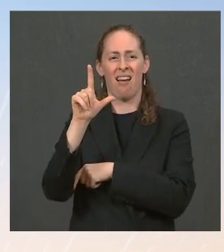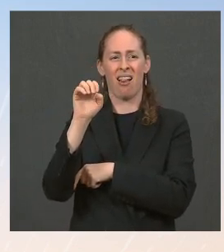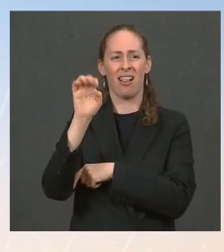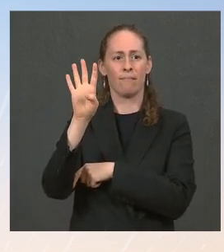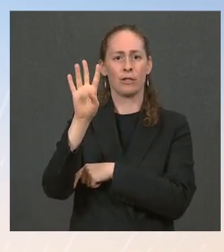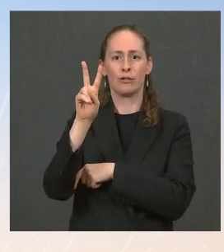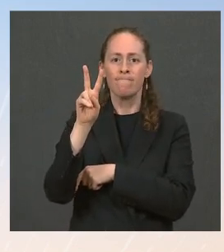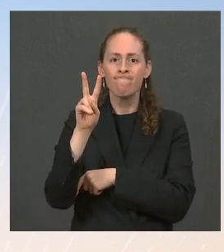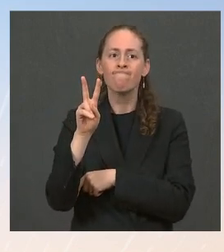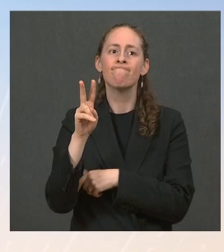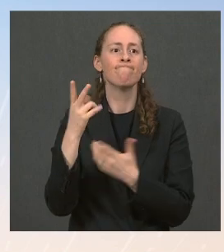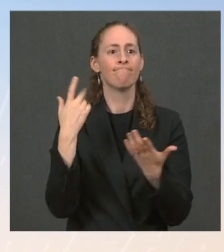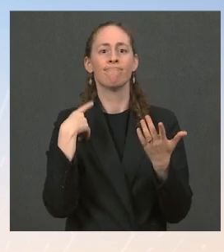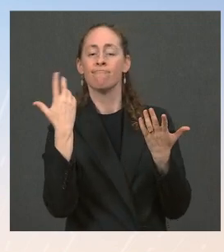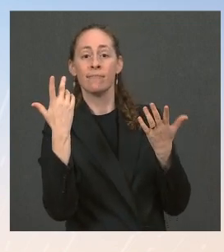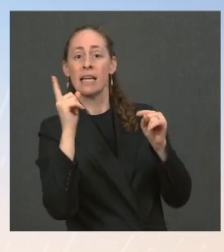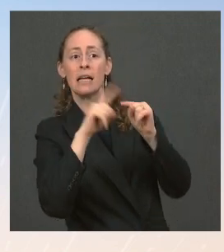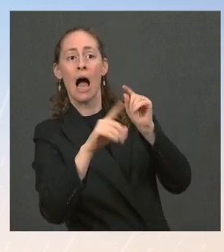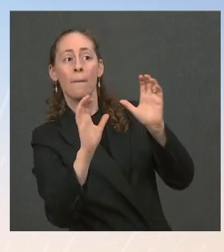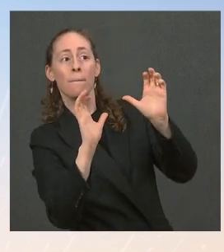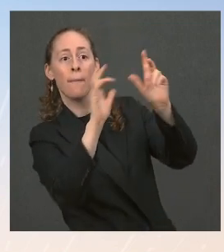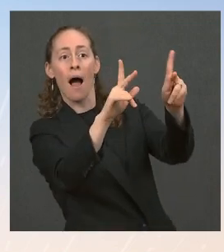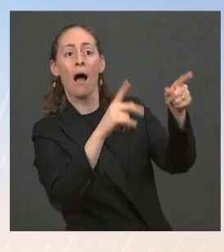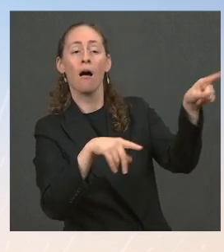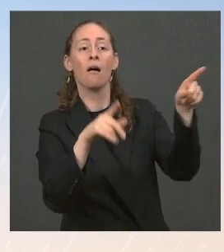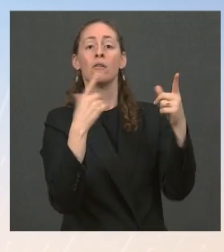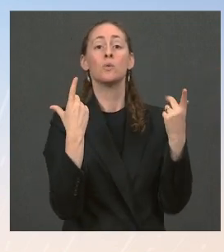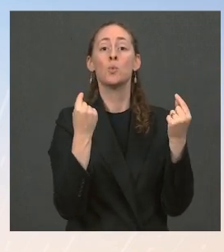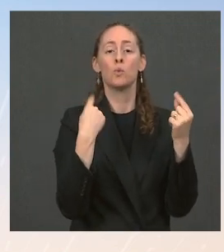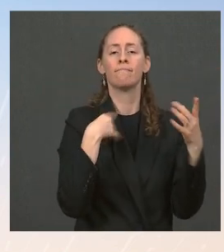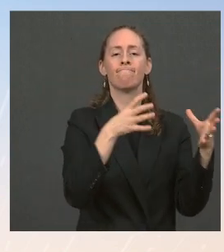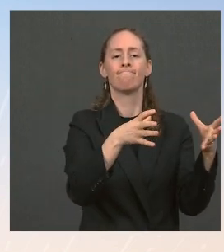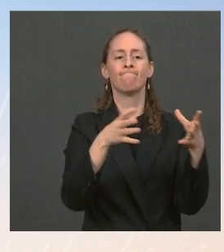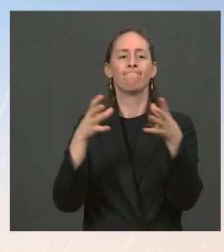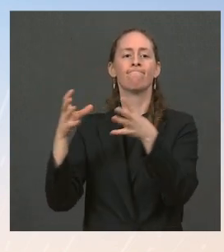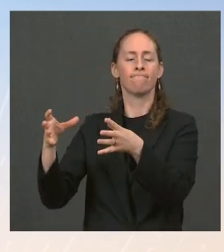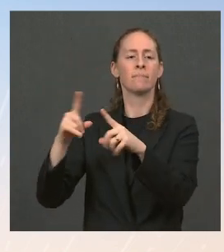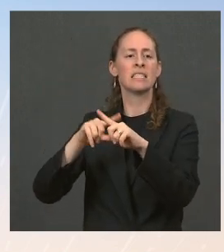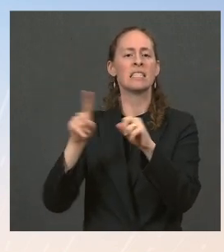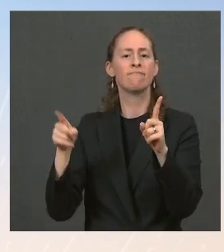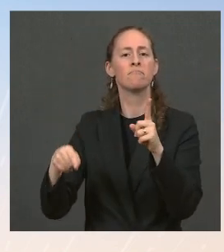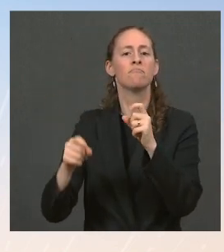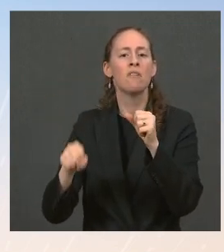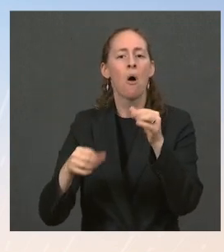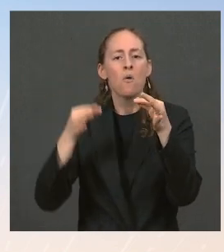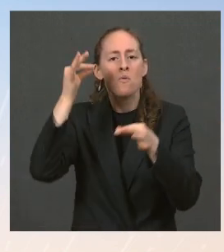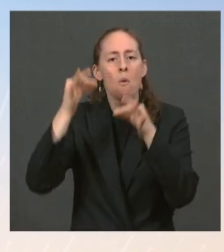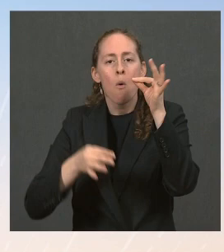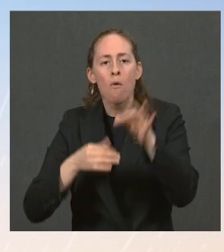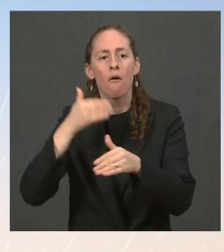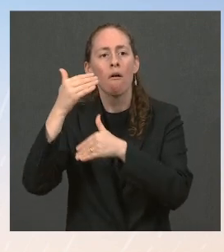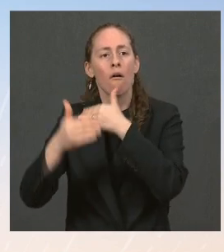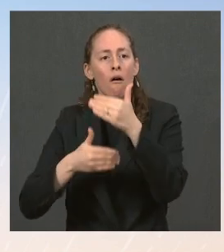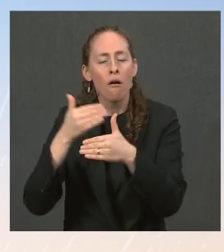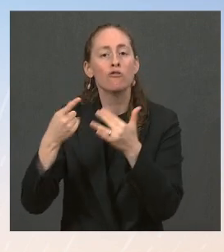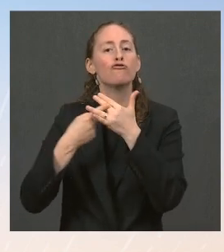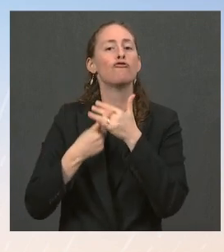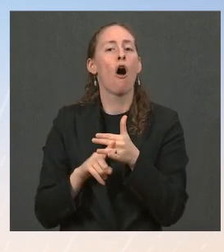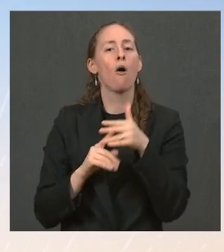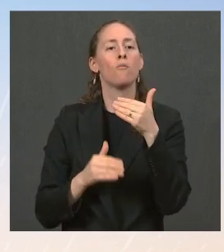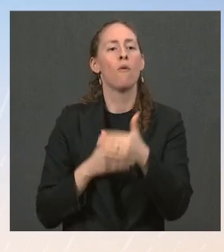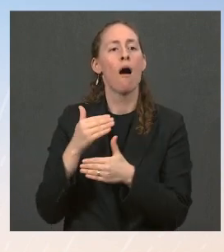be, those individuals are placed into removal proceedings. That is where the process would take place, where they would apply for a variety